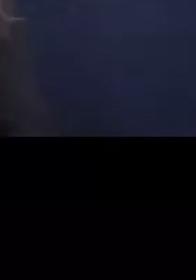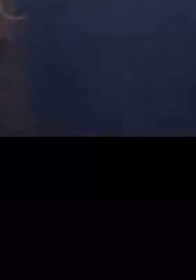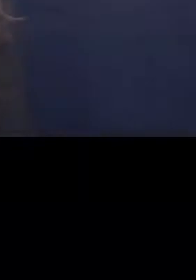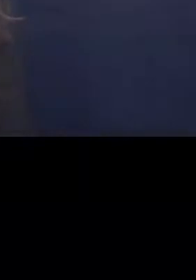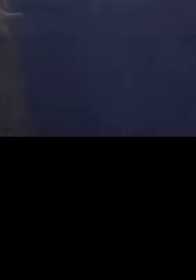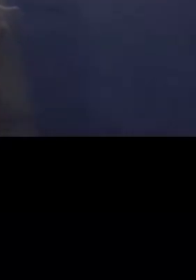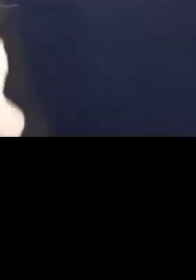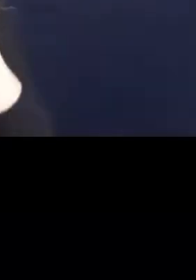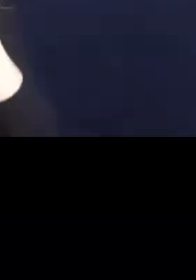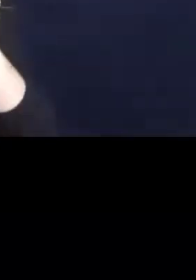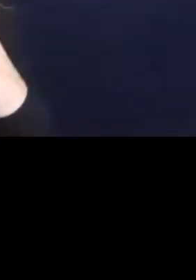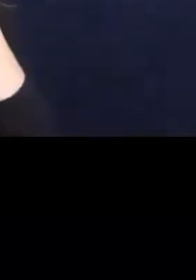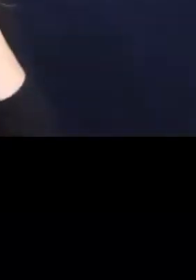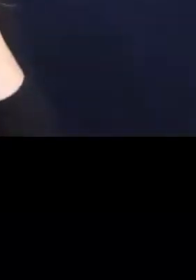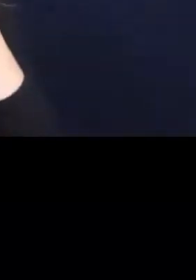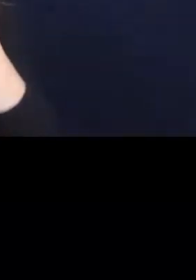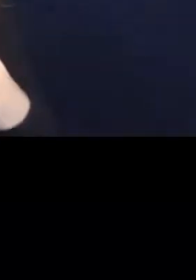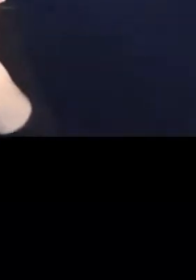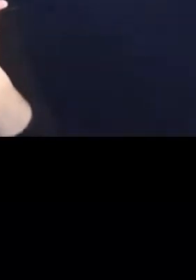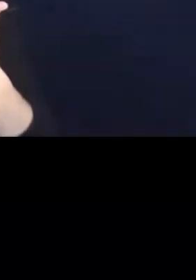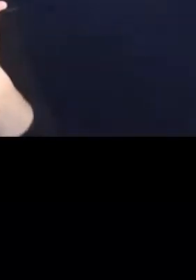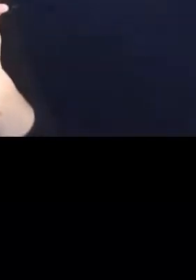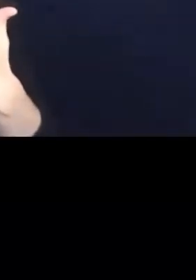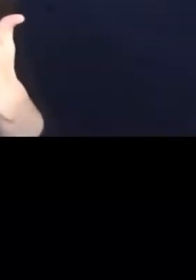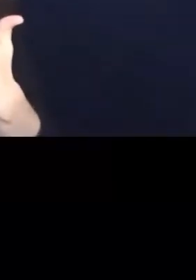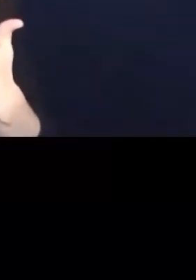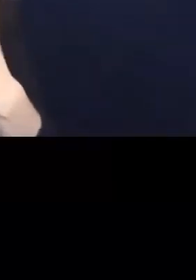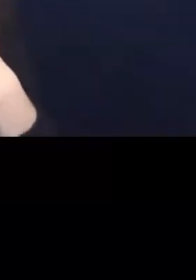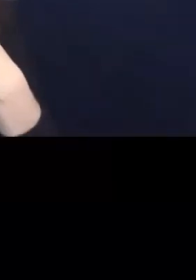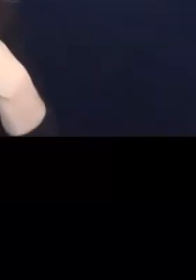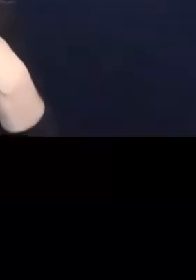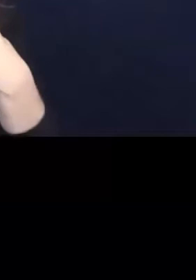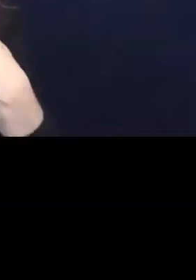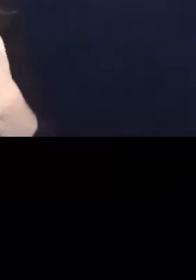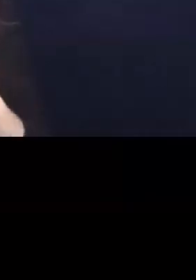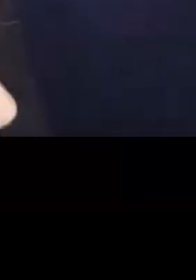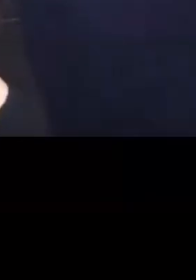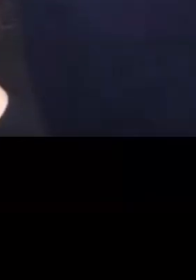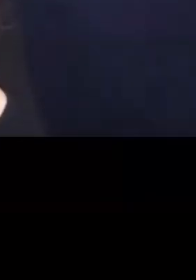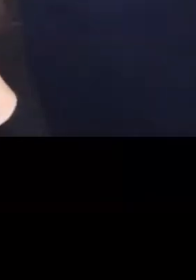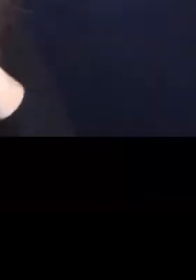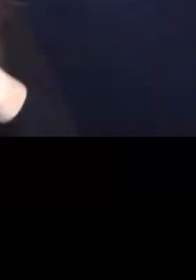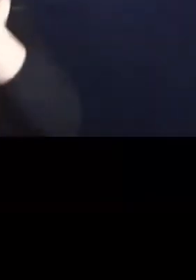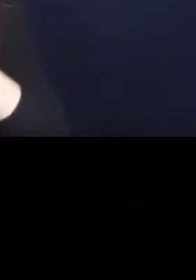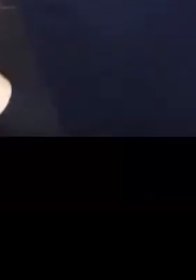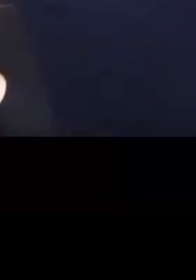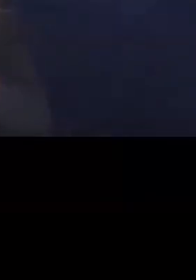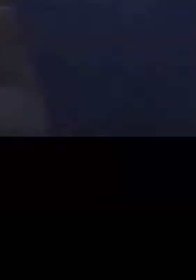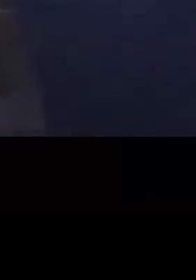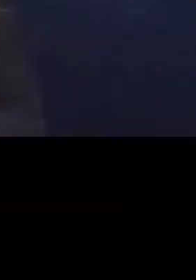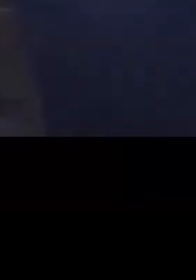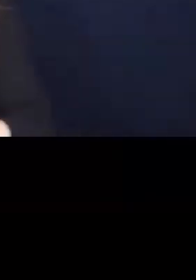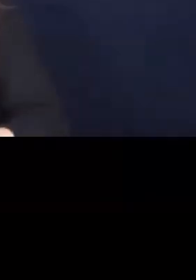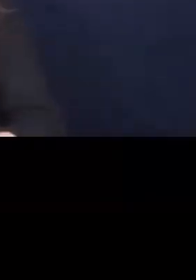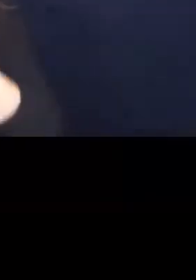Okay, well, thank you very much. As I say, I will answer the remaining questions in the chat, but otherwise we will call this